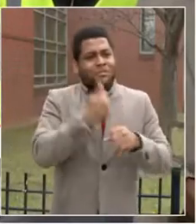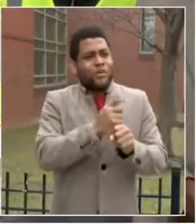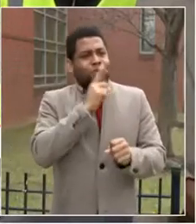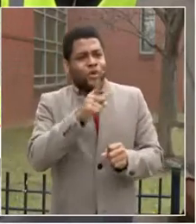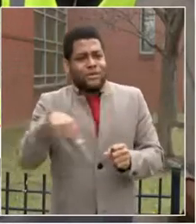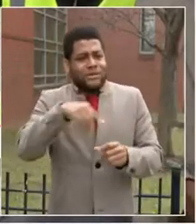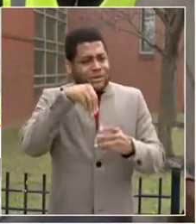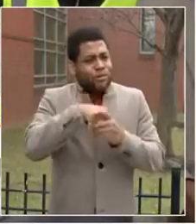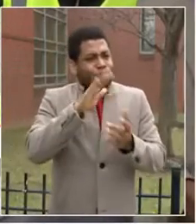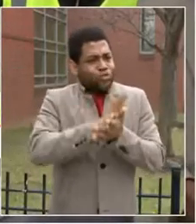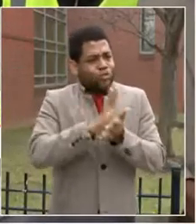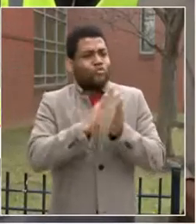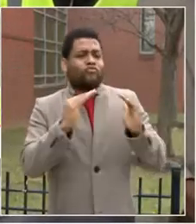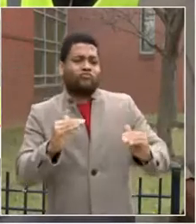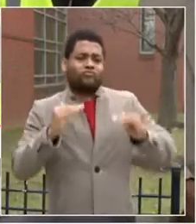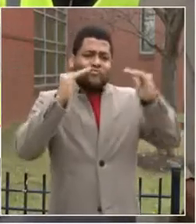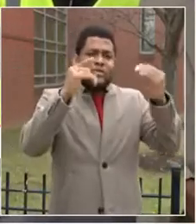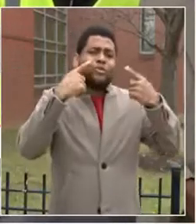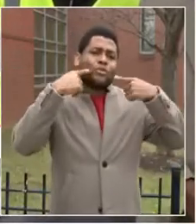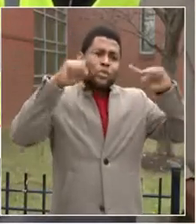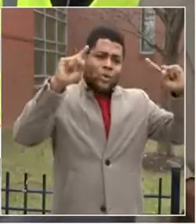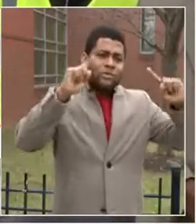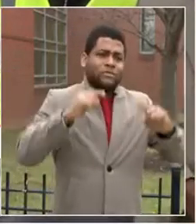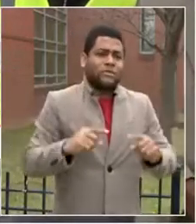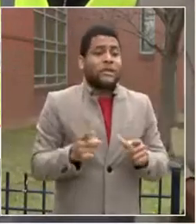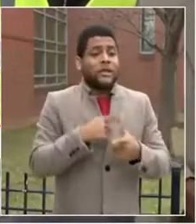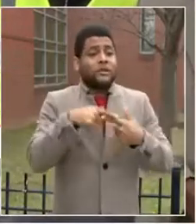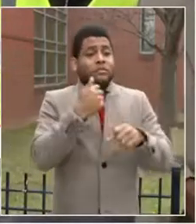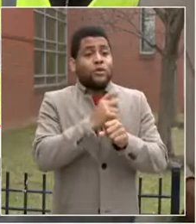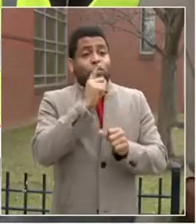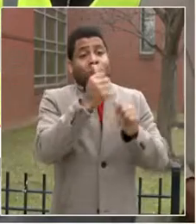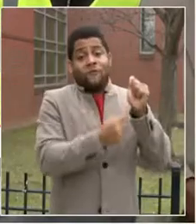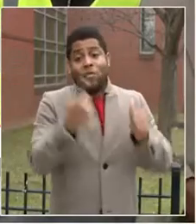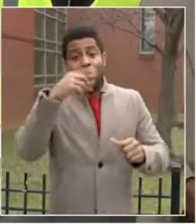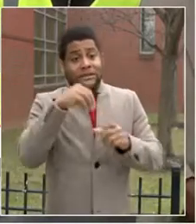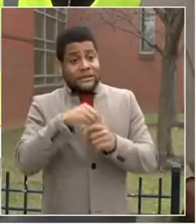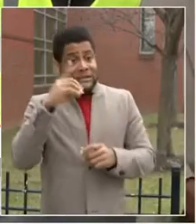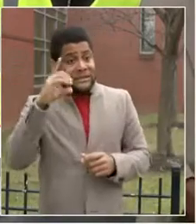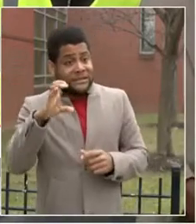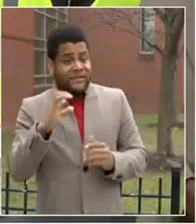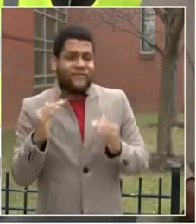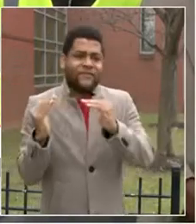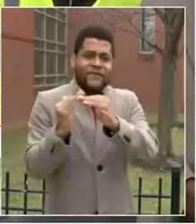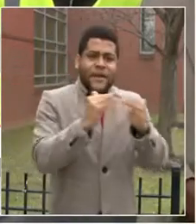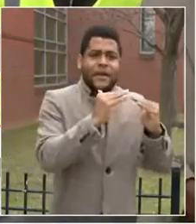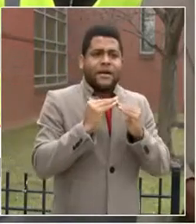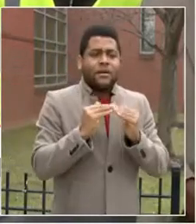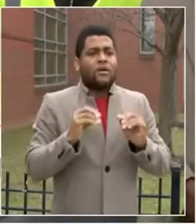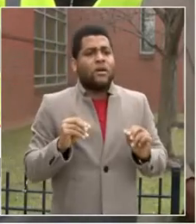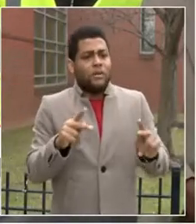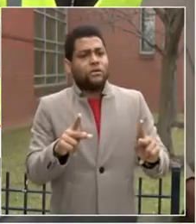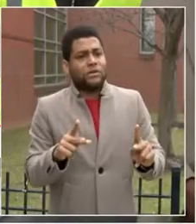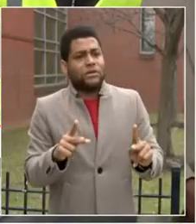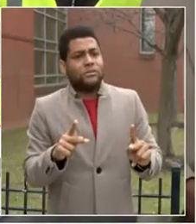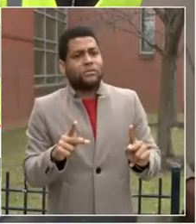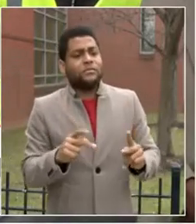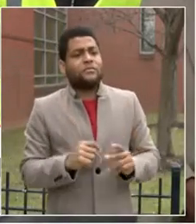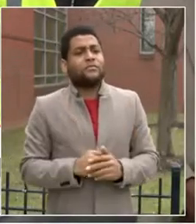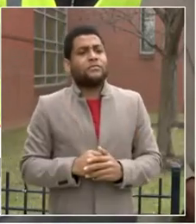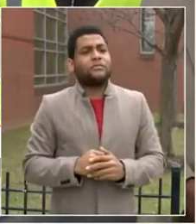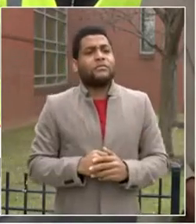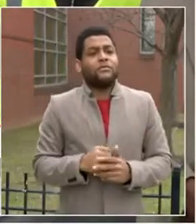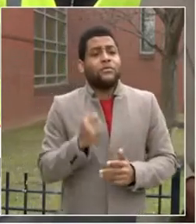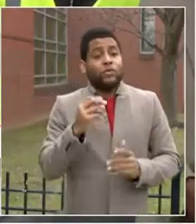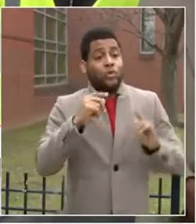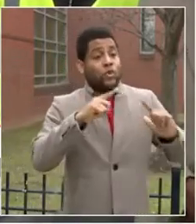everybody in the city has a fair shot to succeed. And so with that, I want to turn to Director